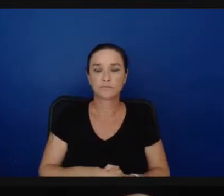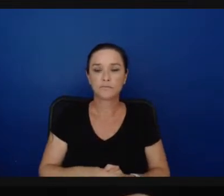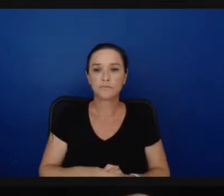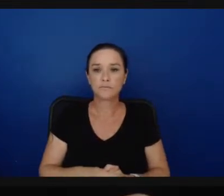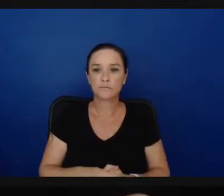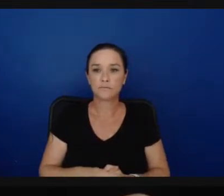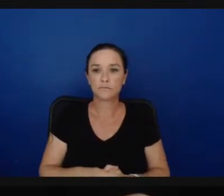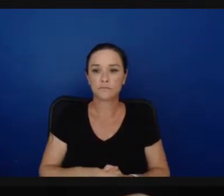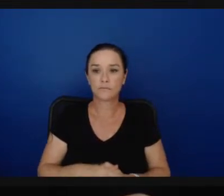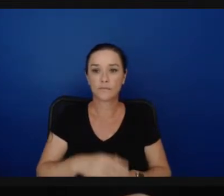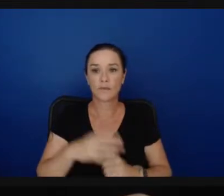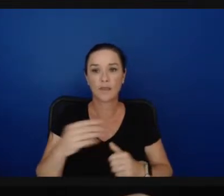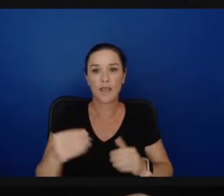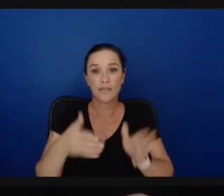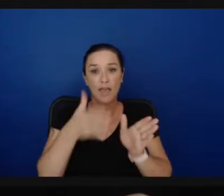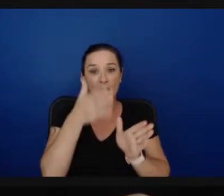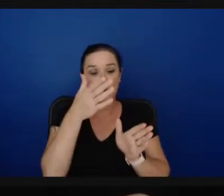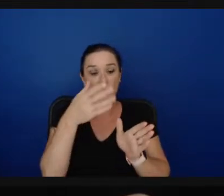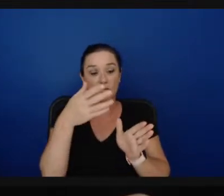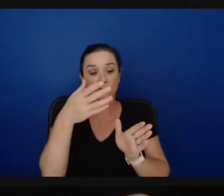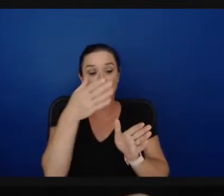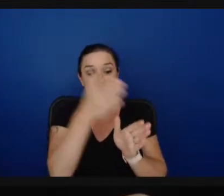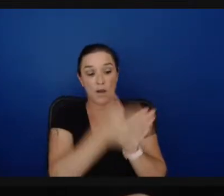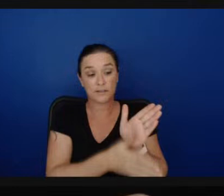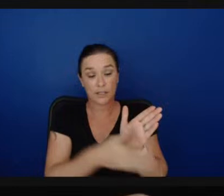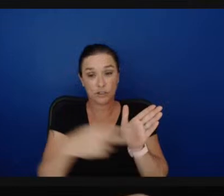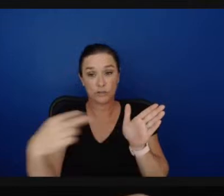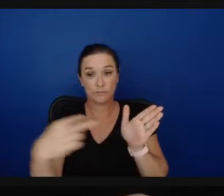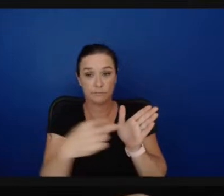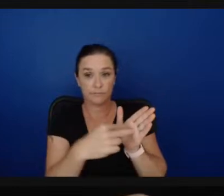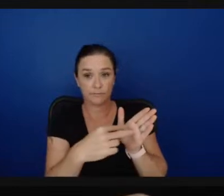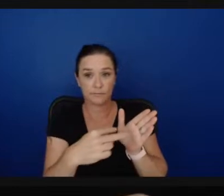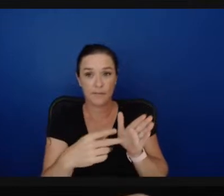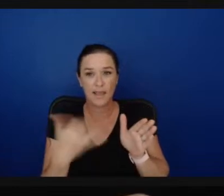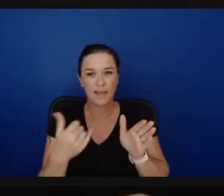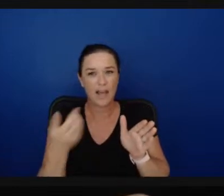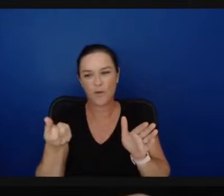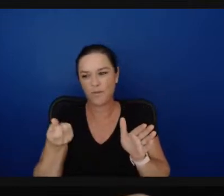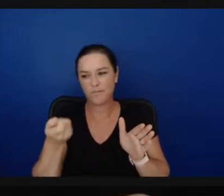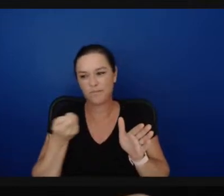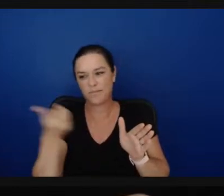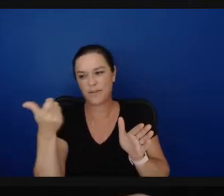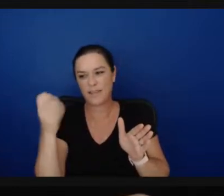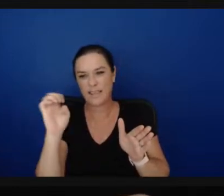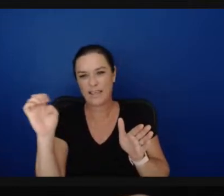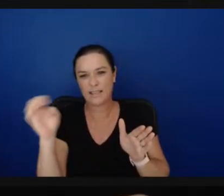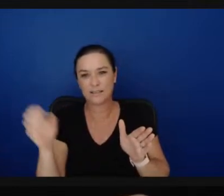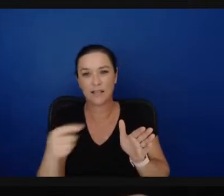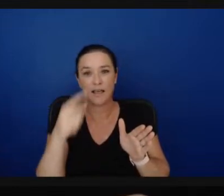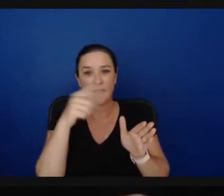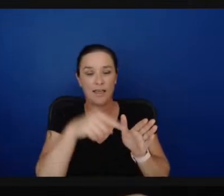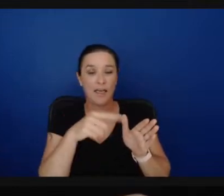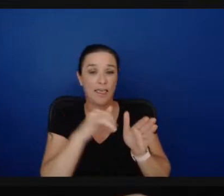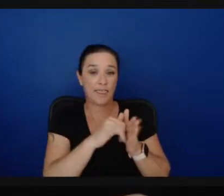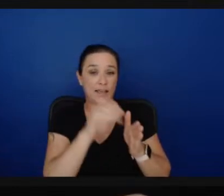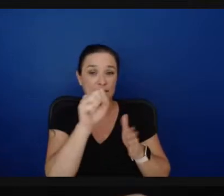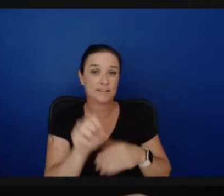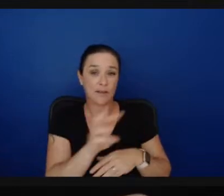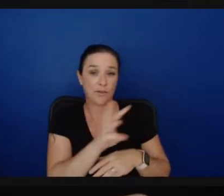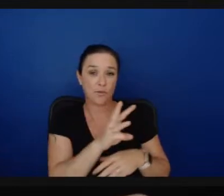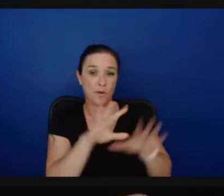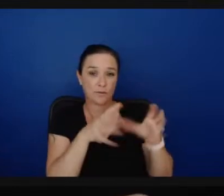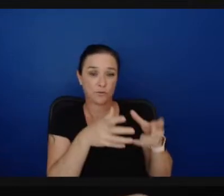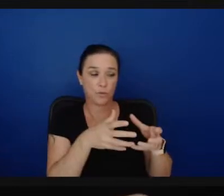And in cross-section, zoomed into it, we're ignoring the stuff to the east now. Here is that southwest cluster of